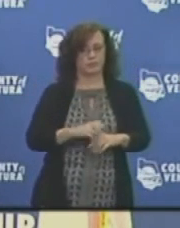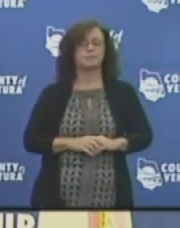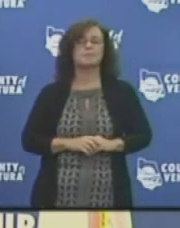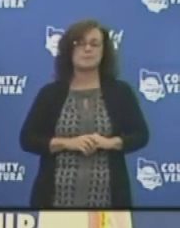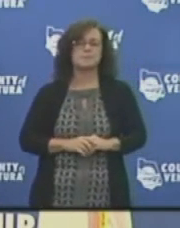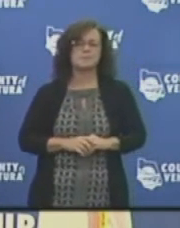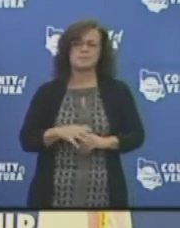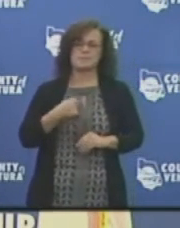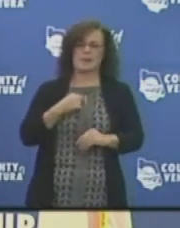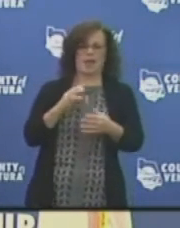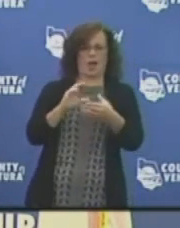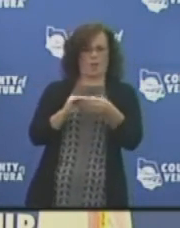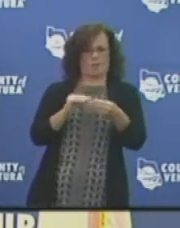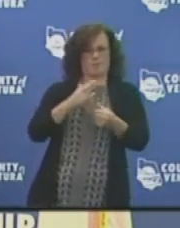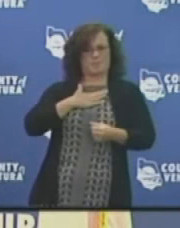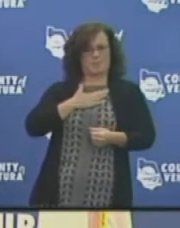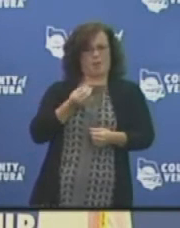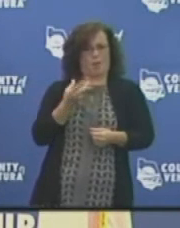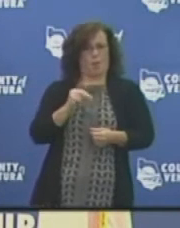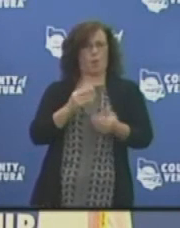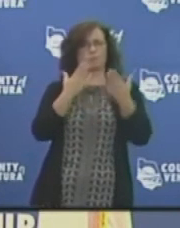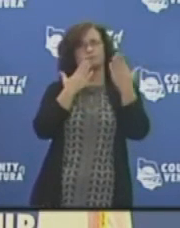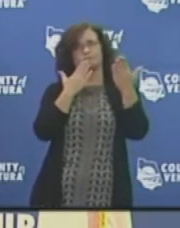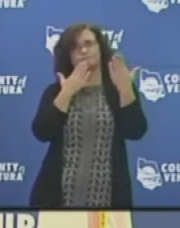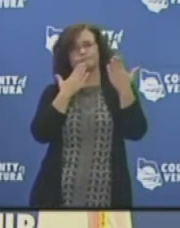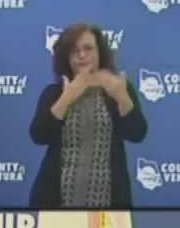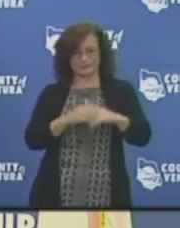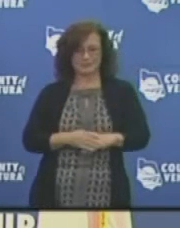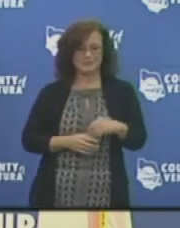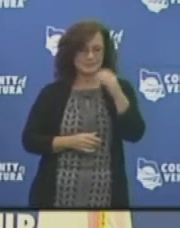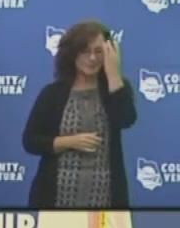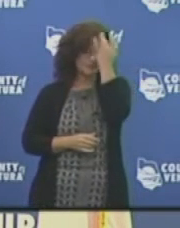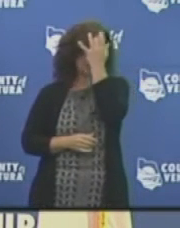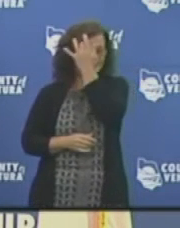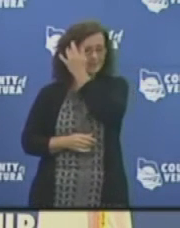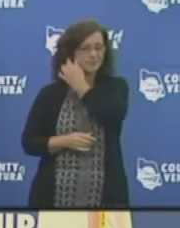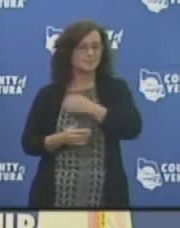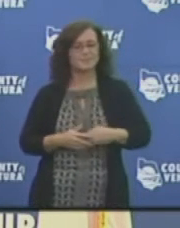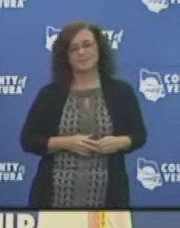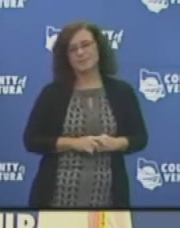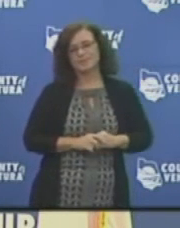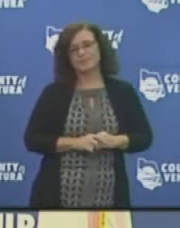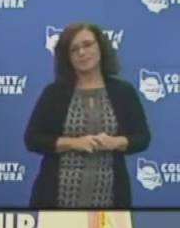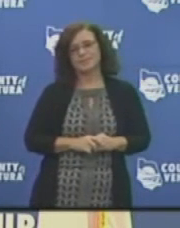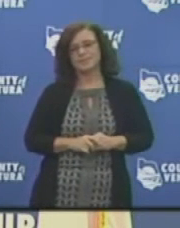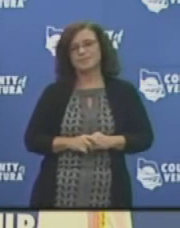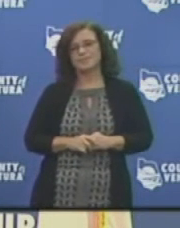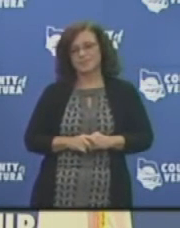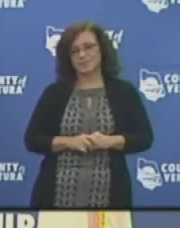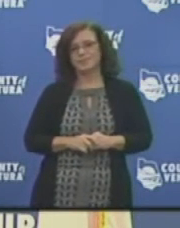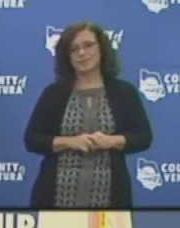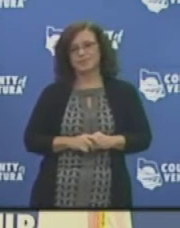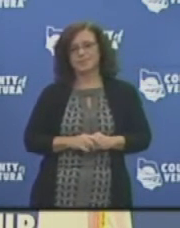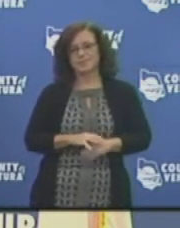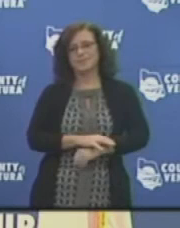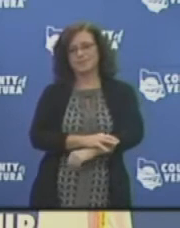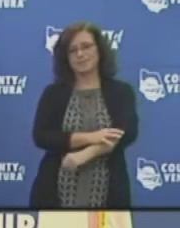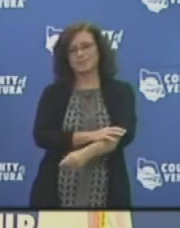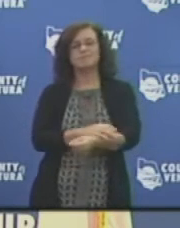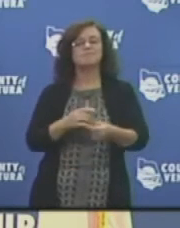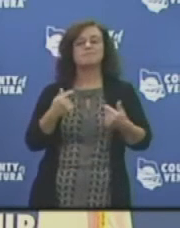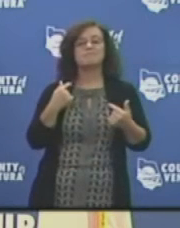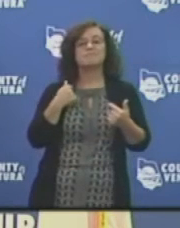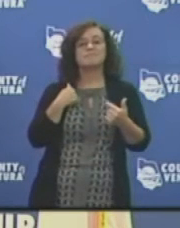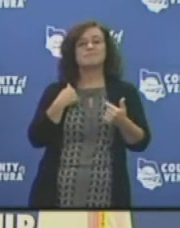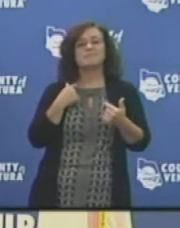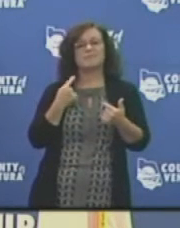own personal gratitude during this season. Although I won't be able to spend the holidays with my family, that